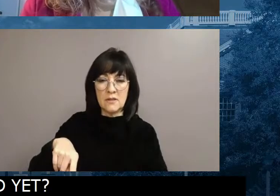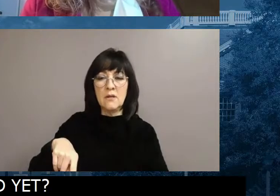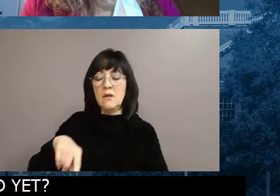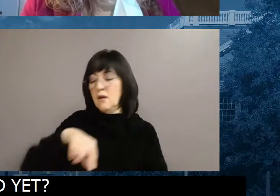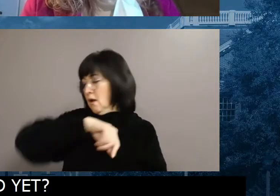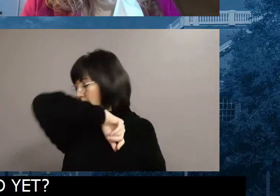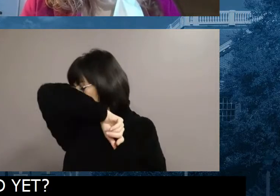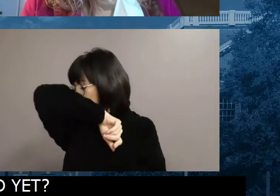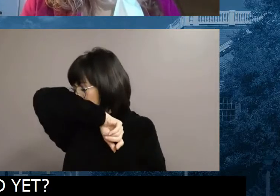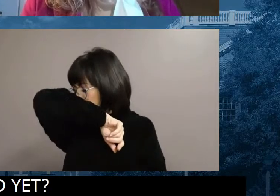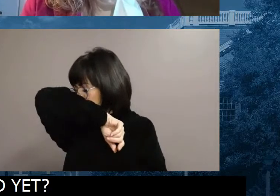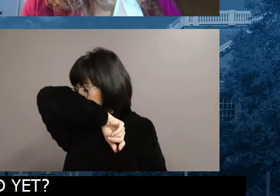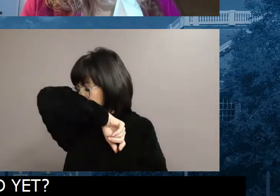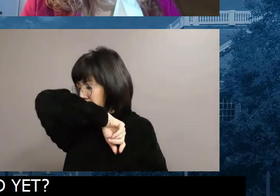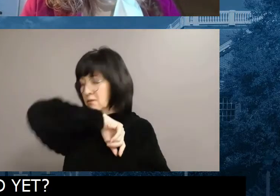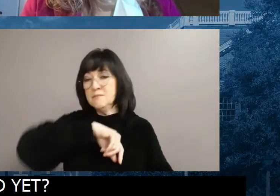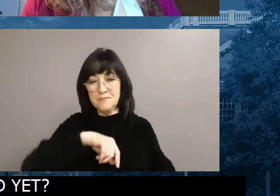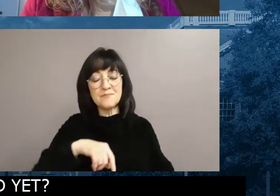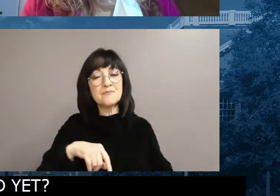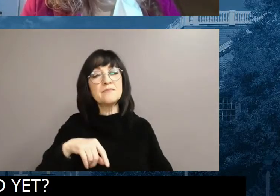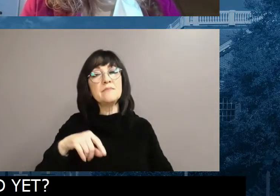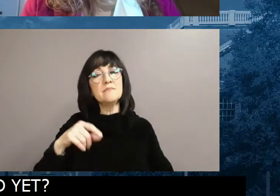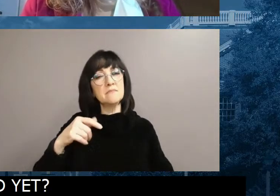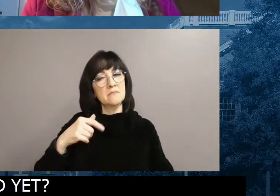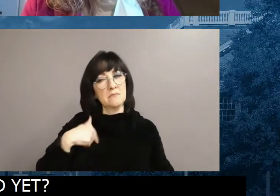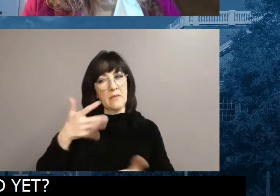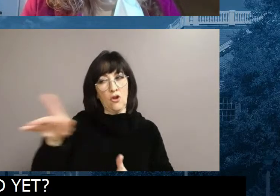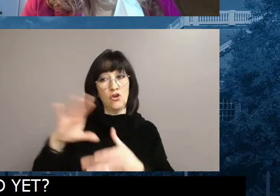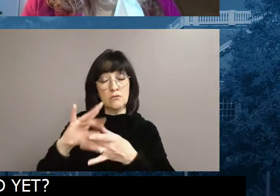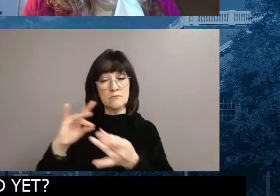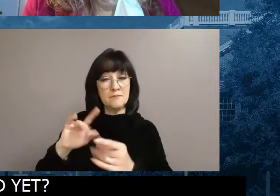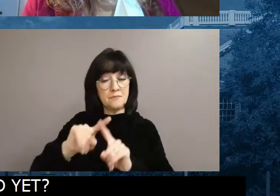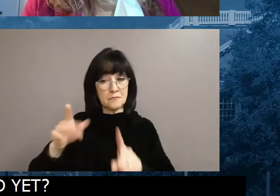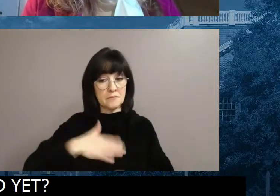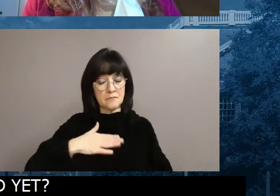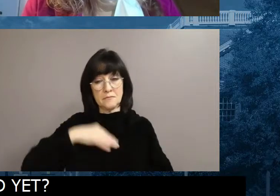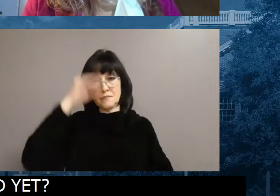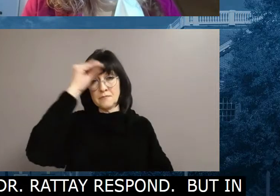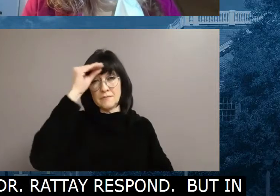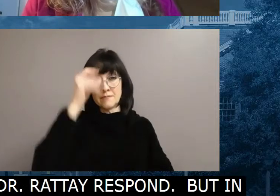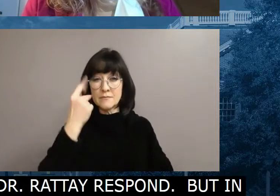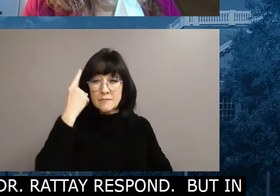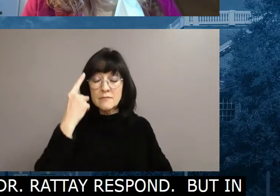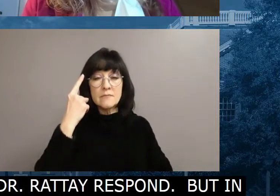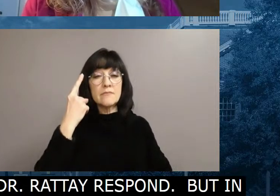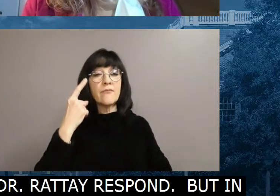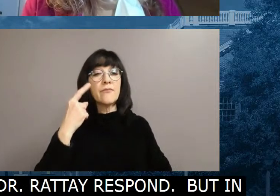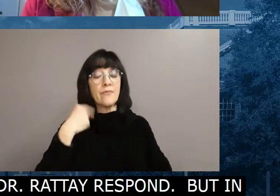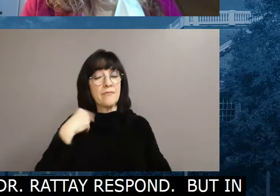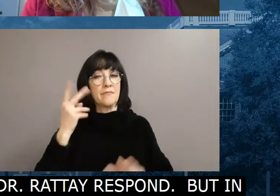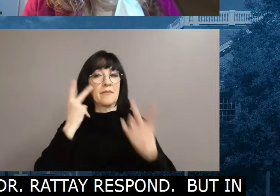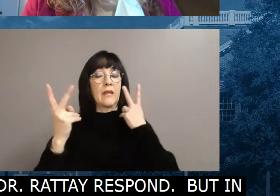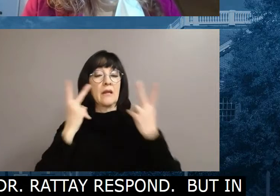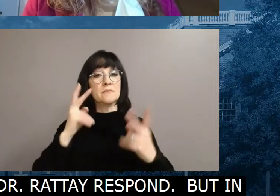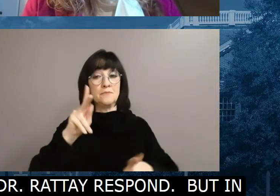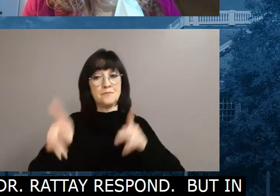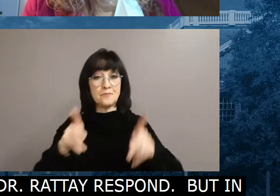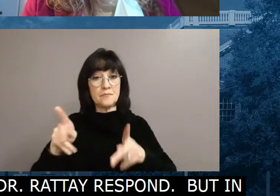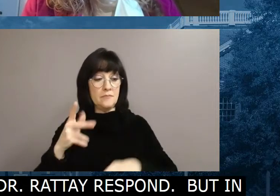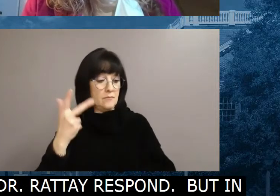relief when you get that first vaccination. Whether or not that impacts your